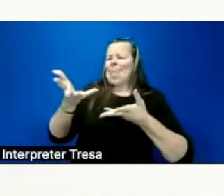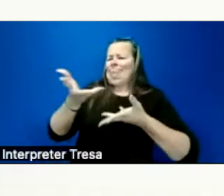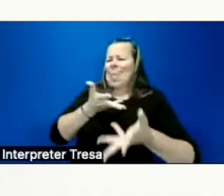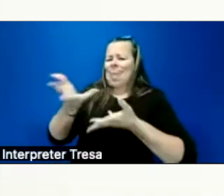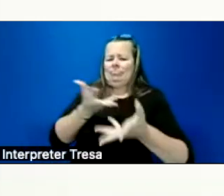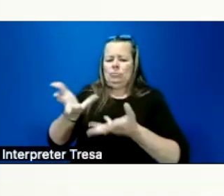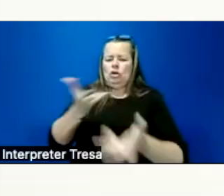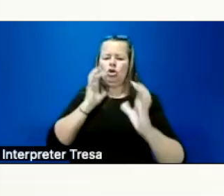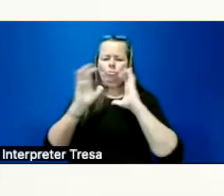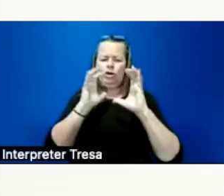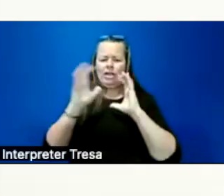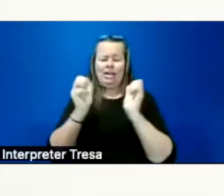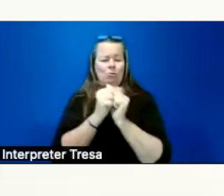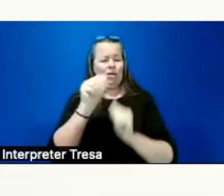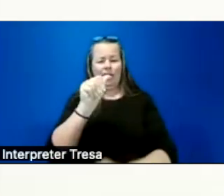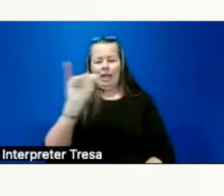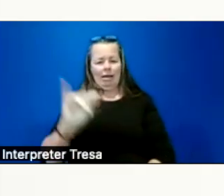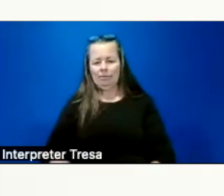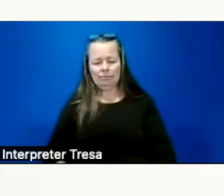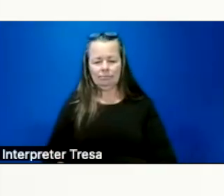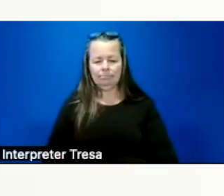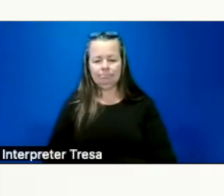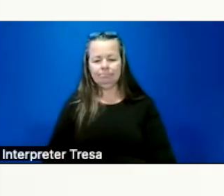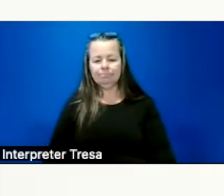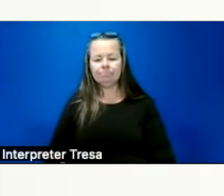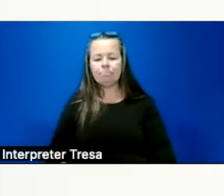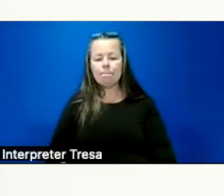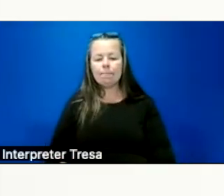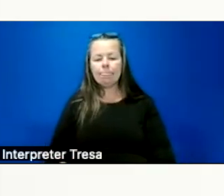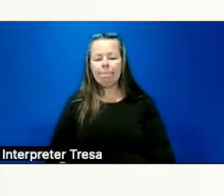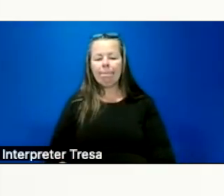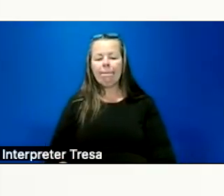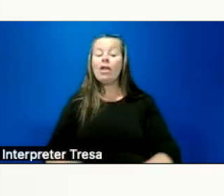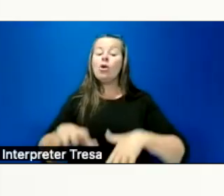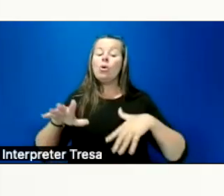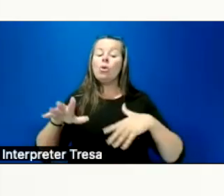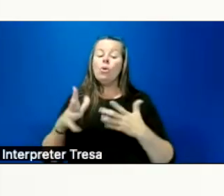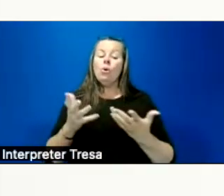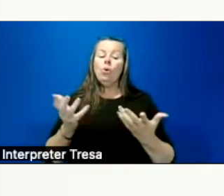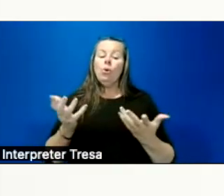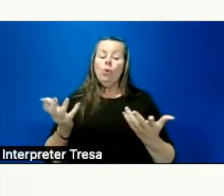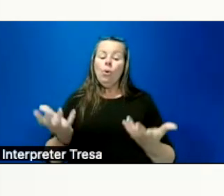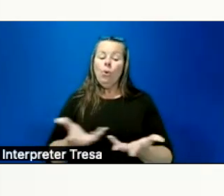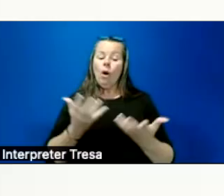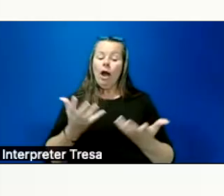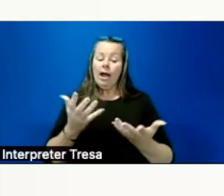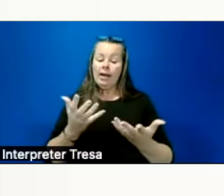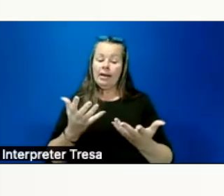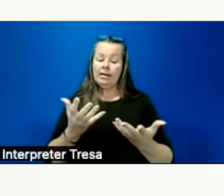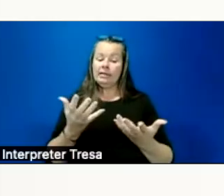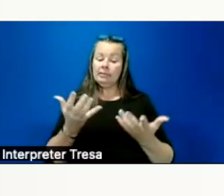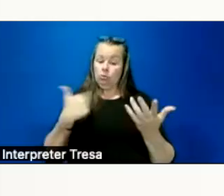with AI and learnings and so on. What does indeed exist, and that I have witnessed myself, is